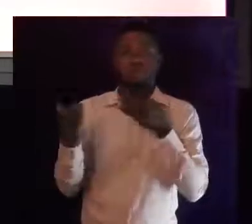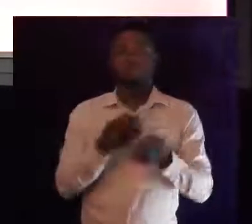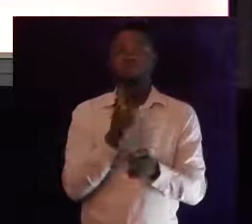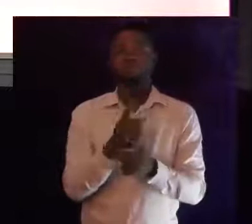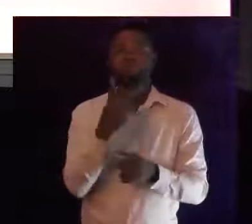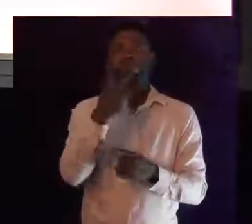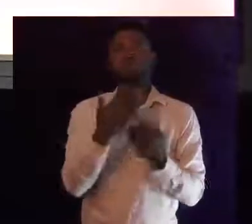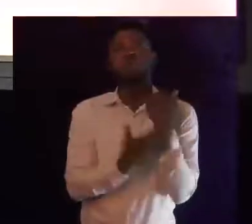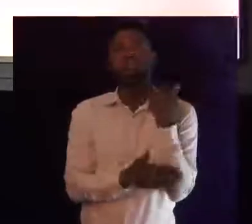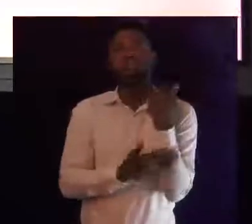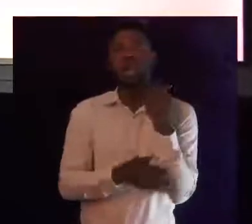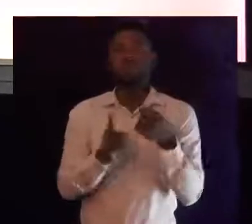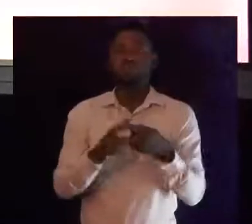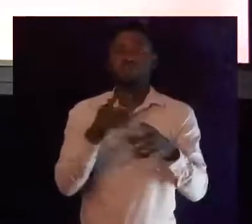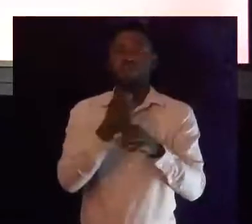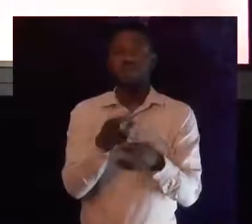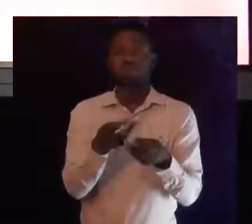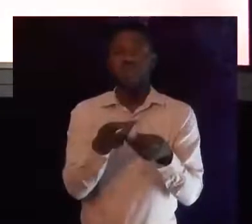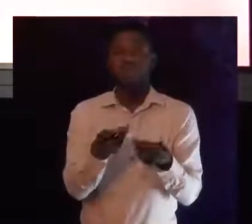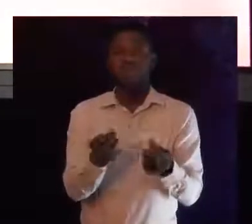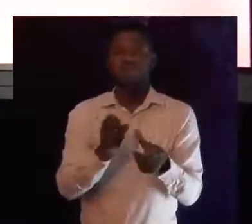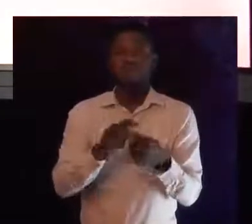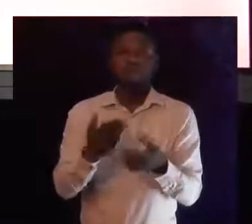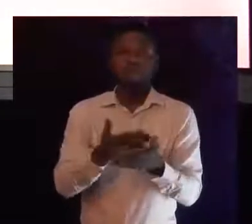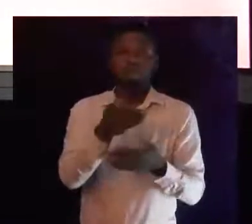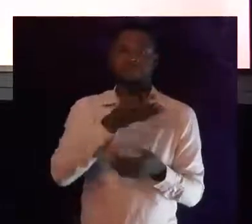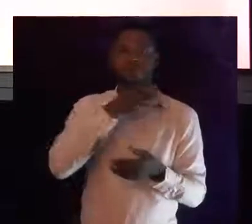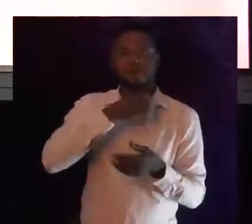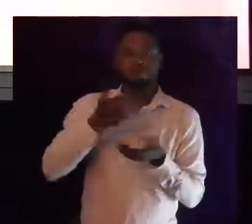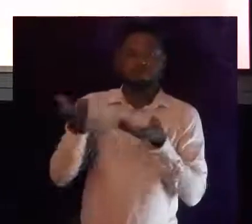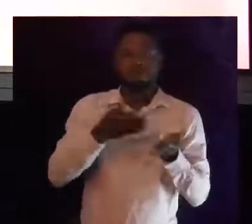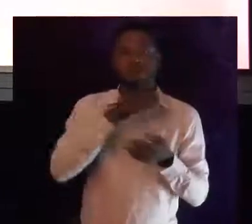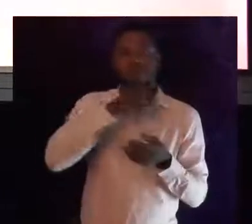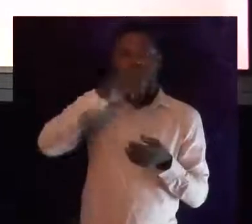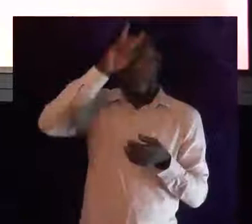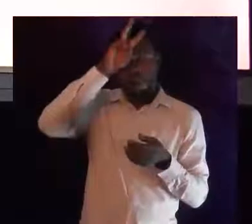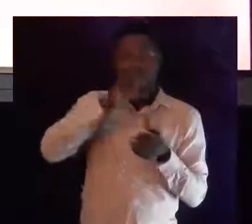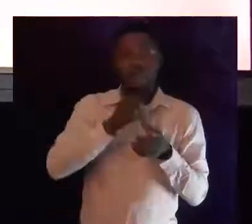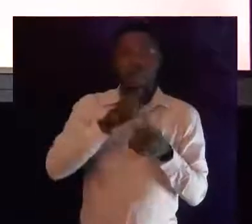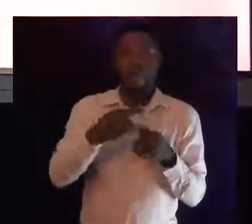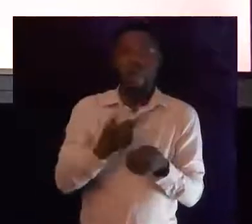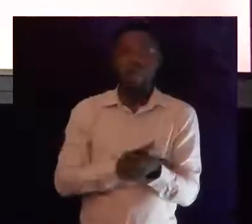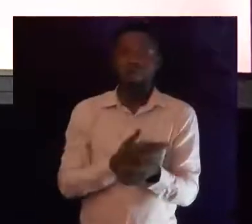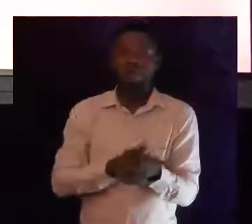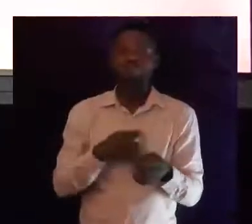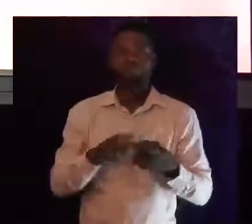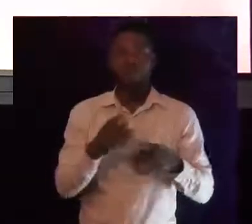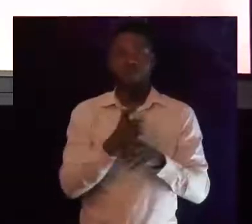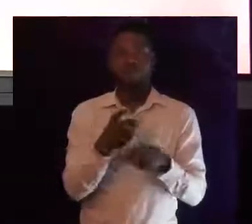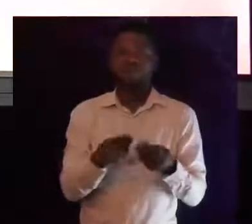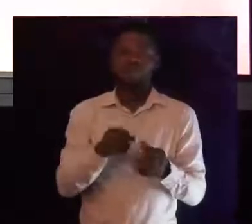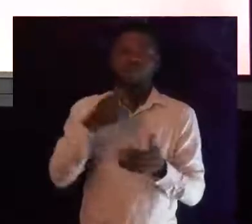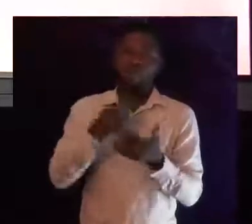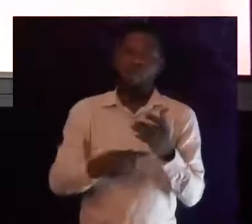of yam to get land, or to bring a goat or a ram. That's how they do in the villages.